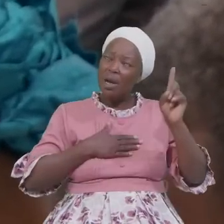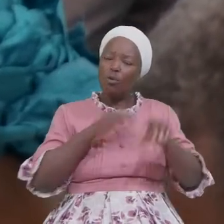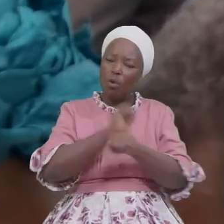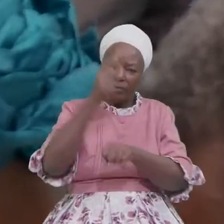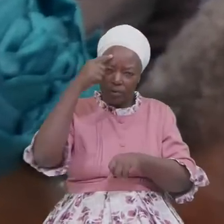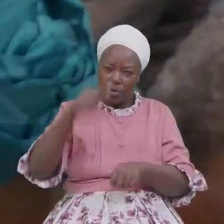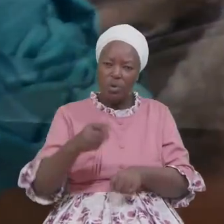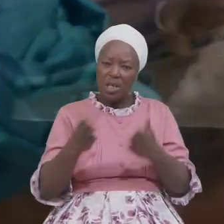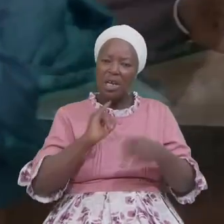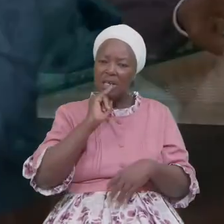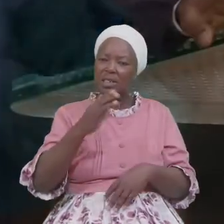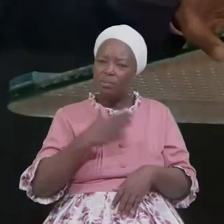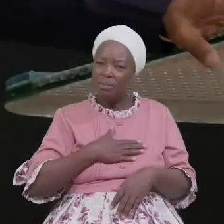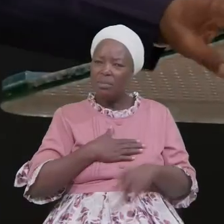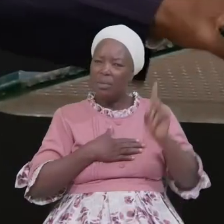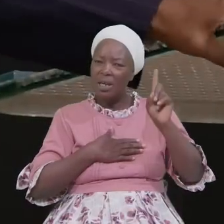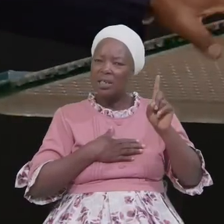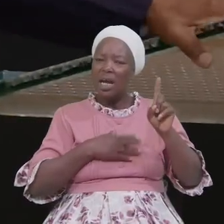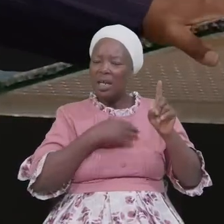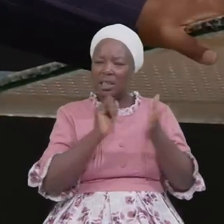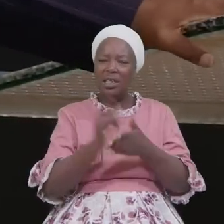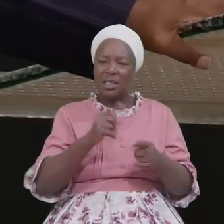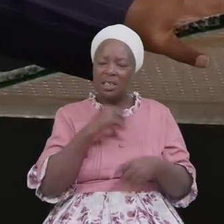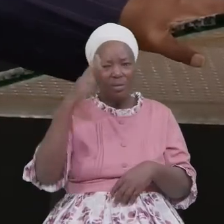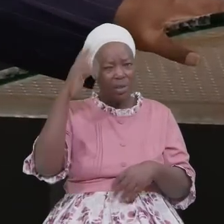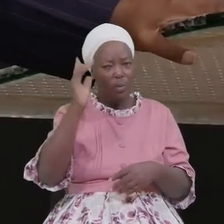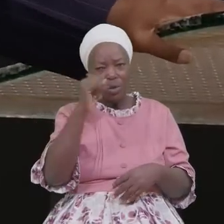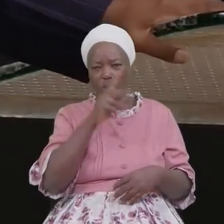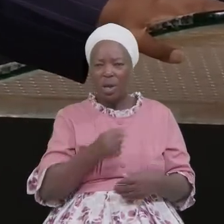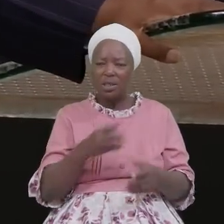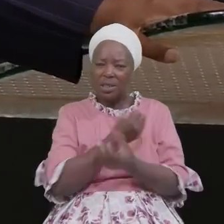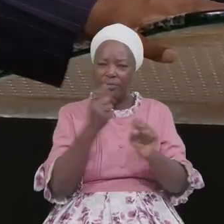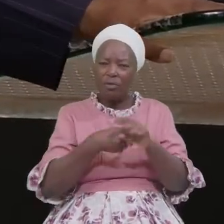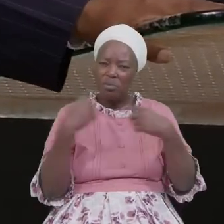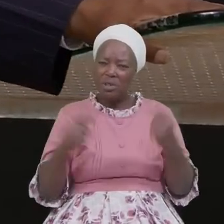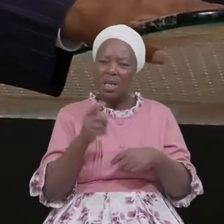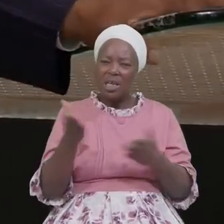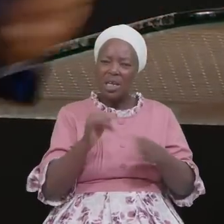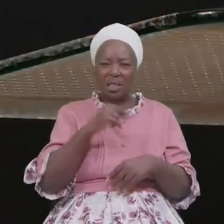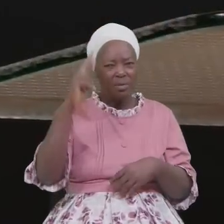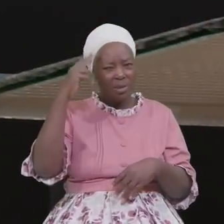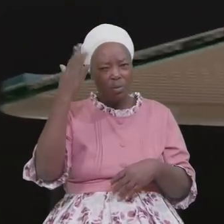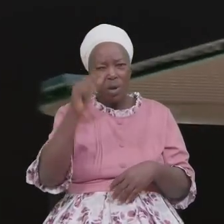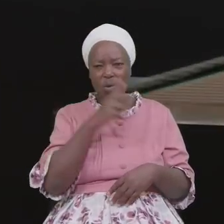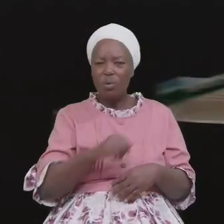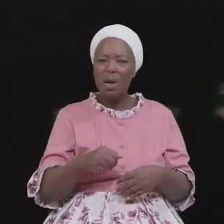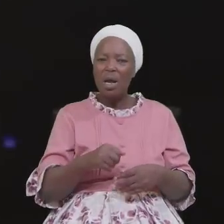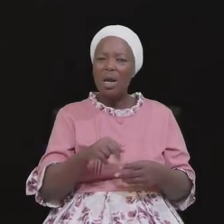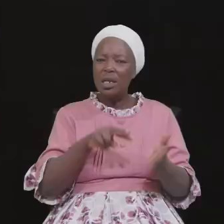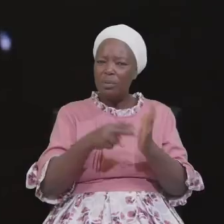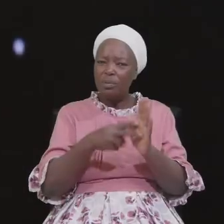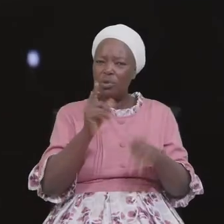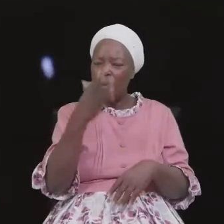you. And there is the reason you are justified. Here is the reason you are saved. Here is the reason you are born again. Here is the